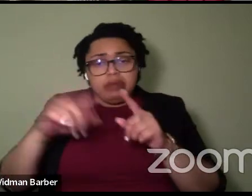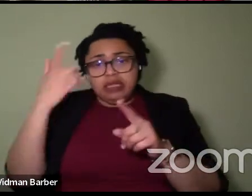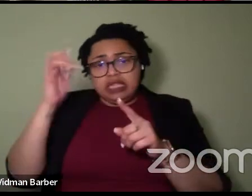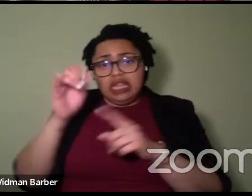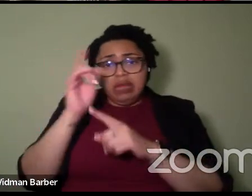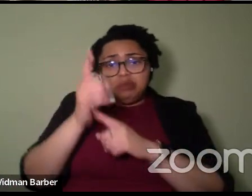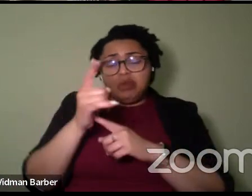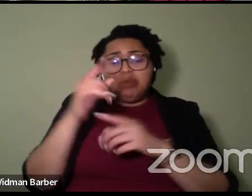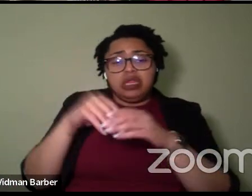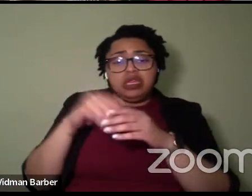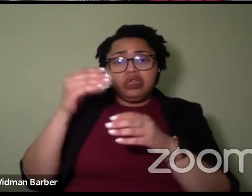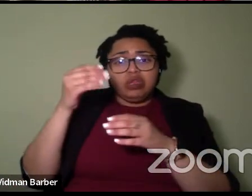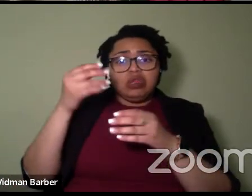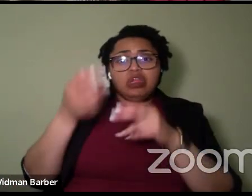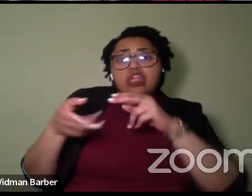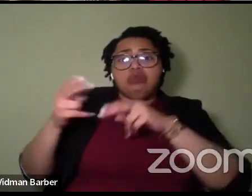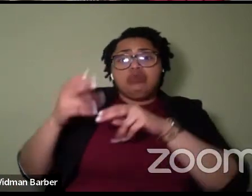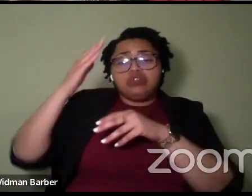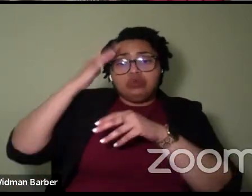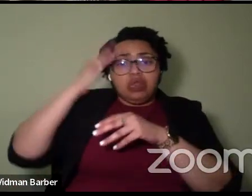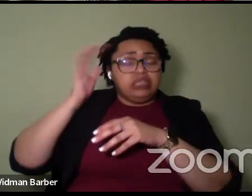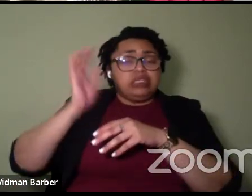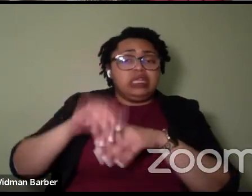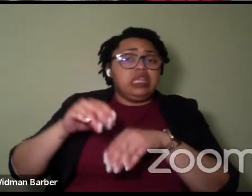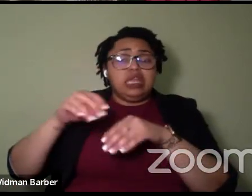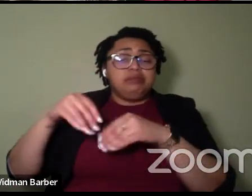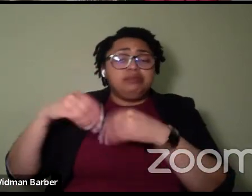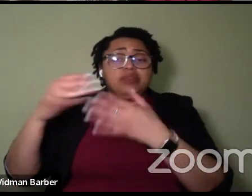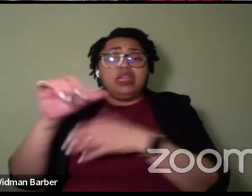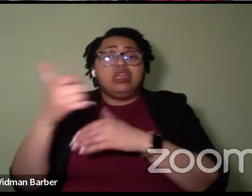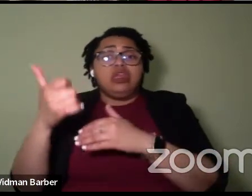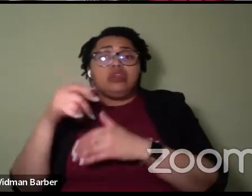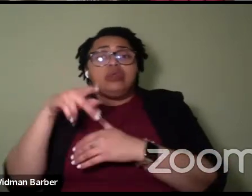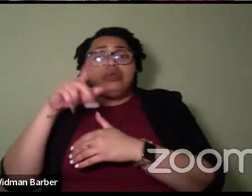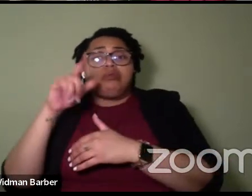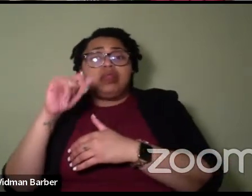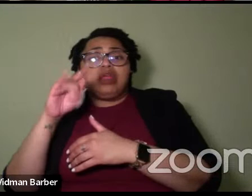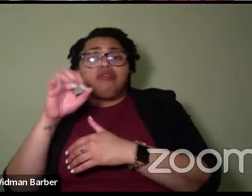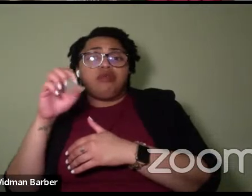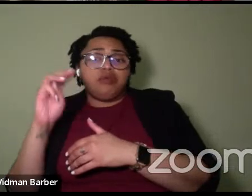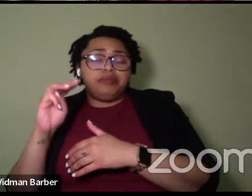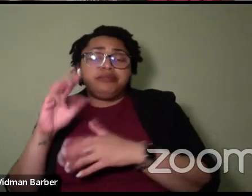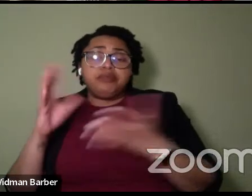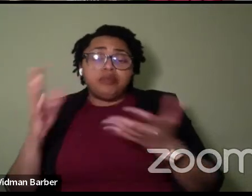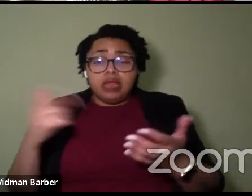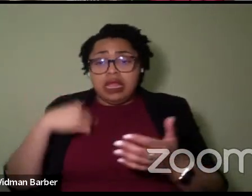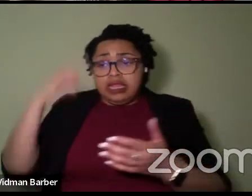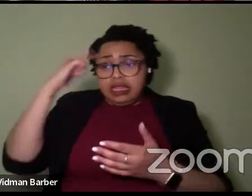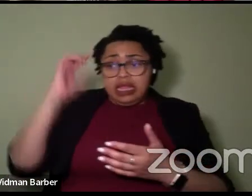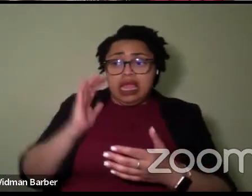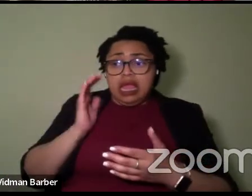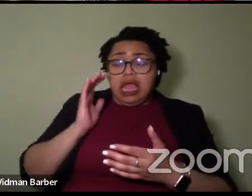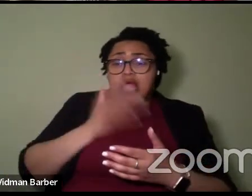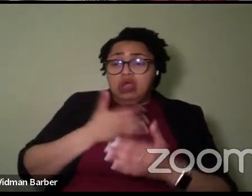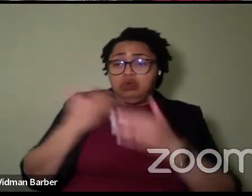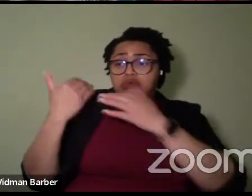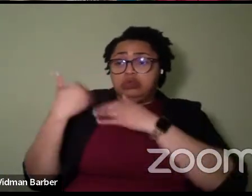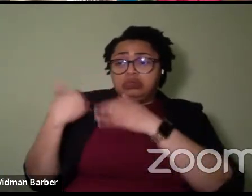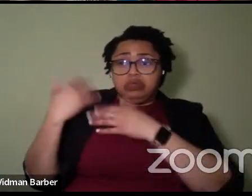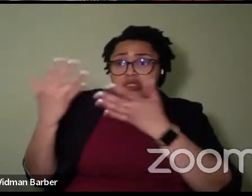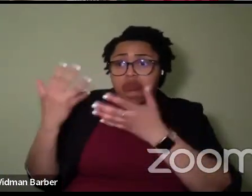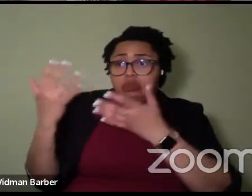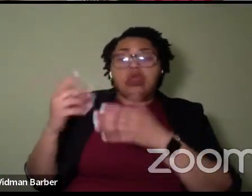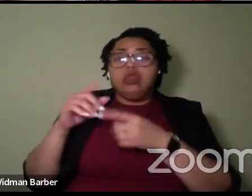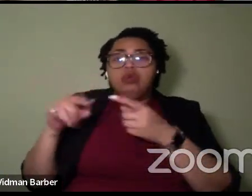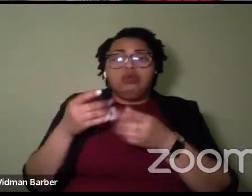another platform. And I think our responsibility is, when the platform is there, we got to step on it and go with the conversation. So I'm grateful